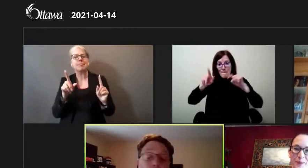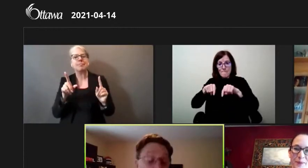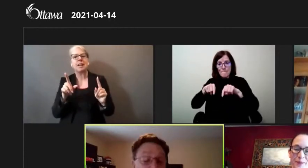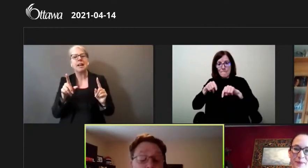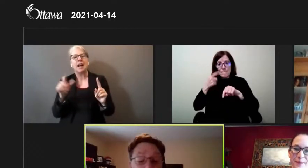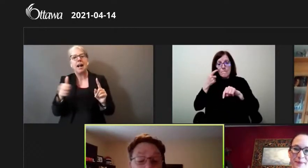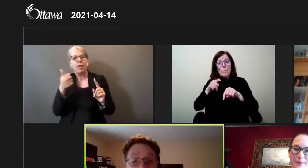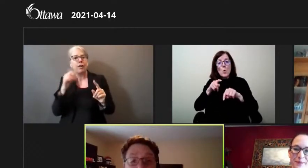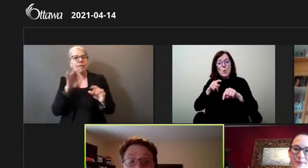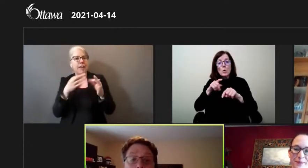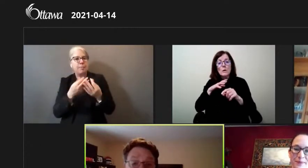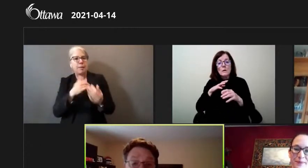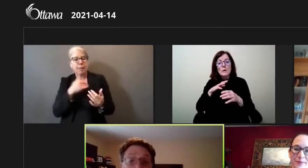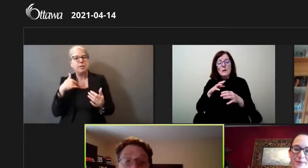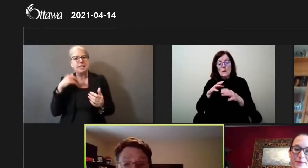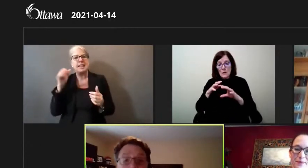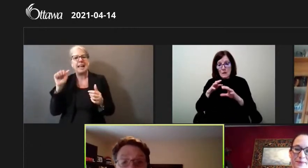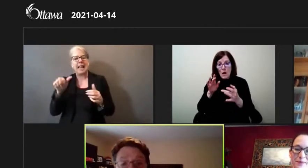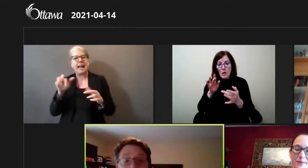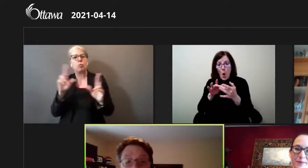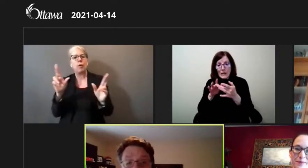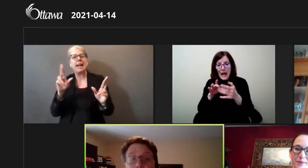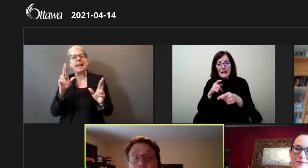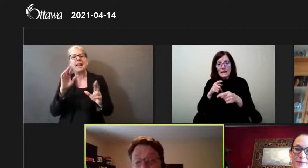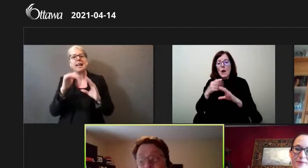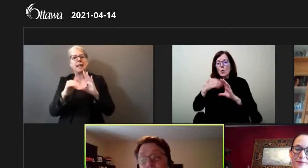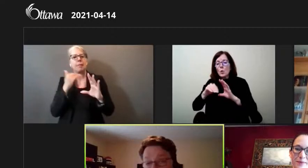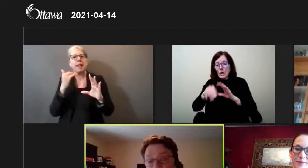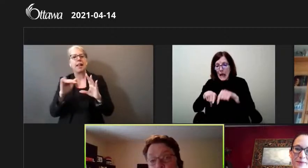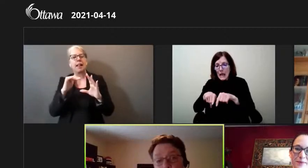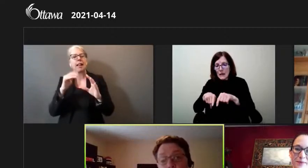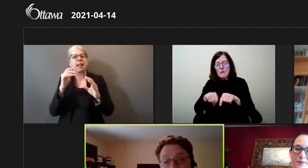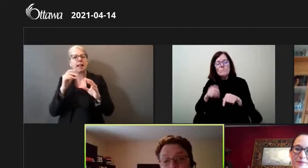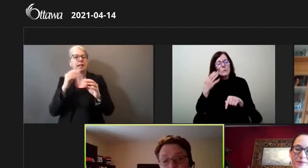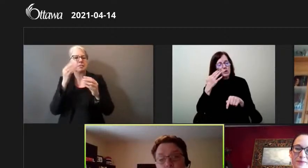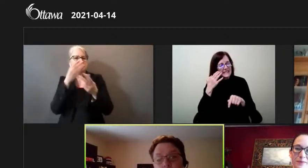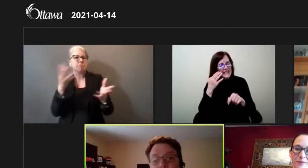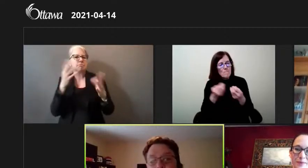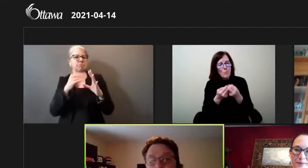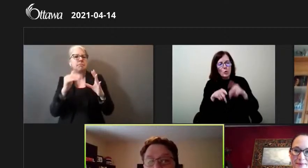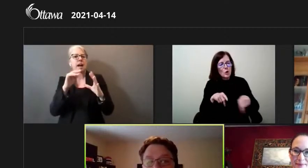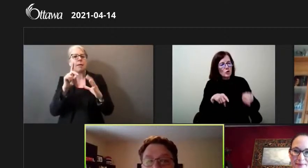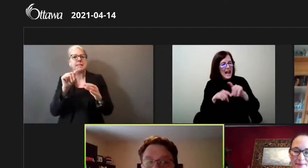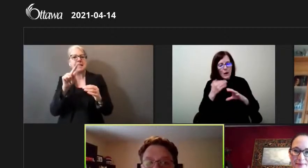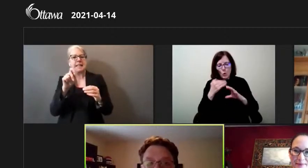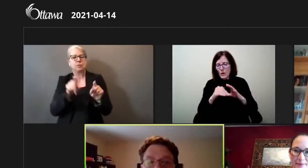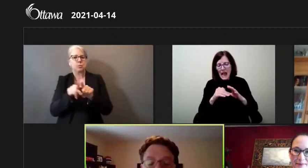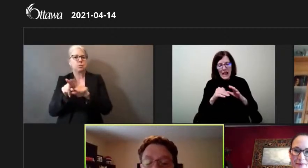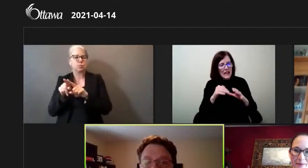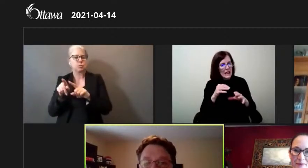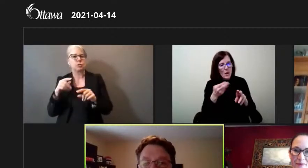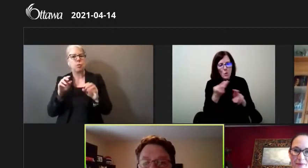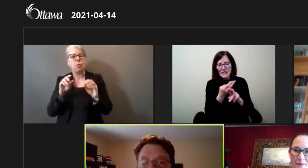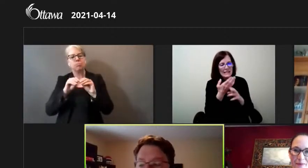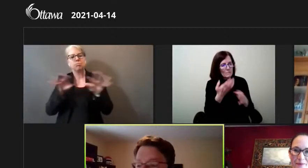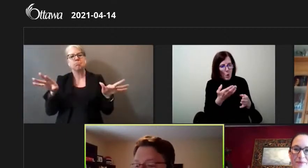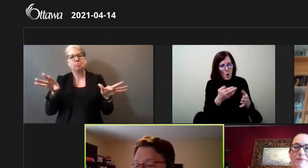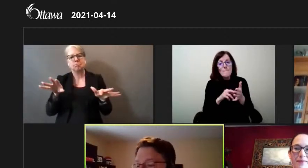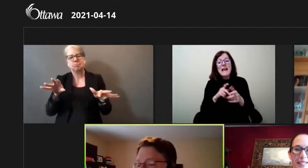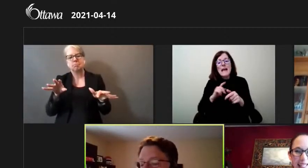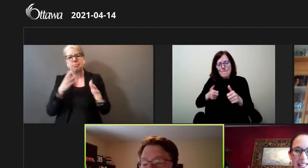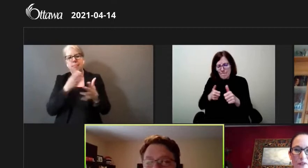But if they're so inclined, there's an email feed that will give updates as well. So we'll be putting the information out through multiple channels when it's